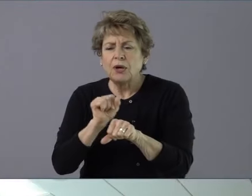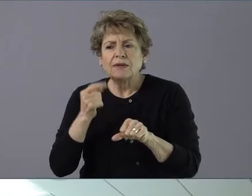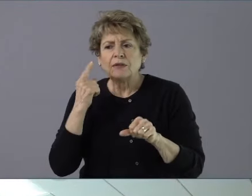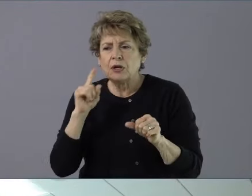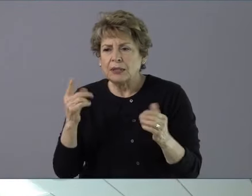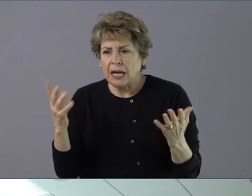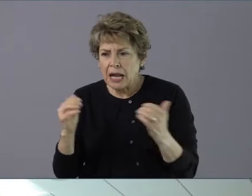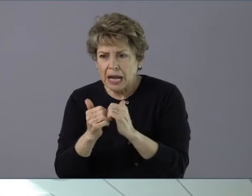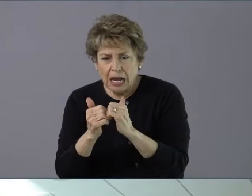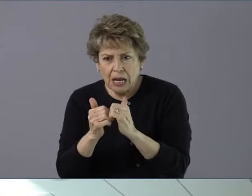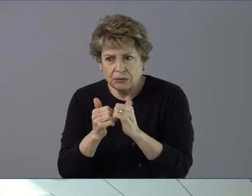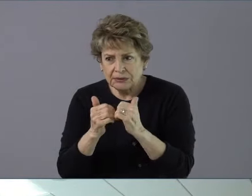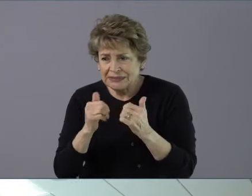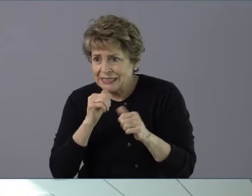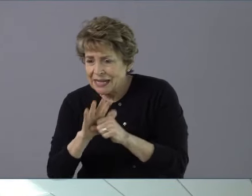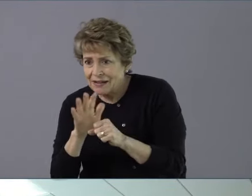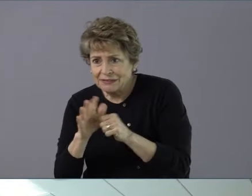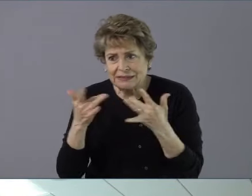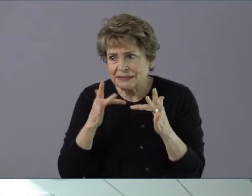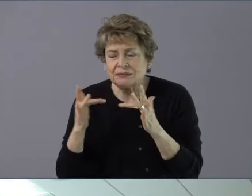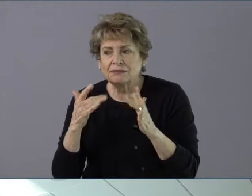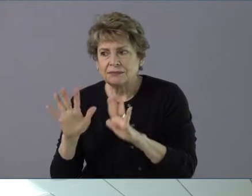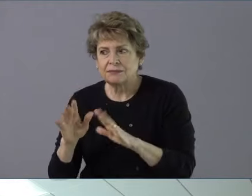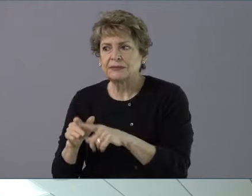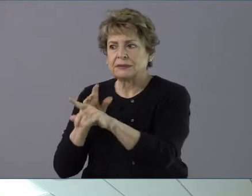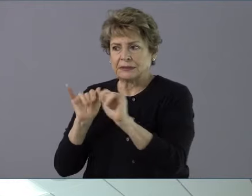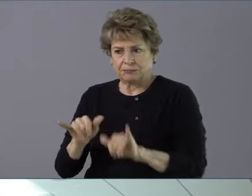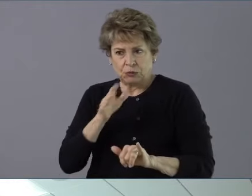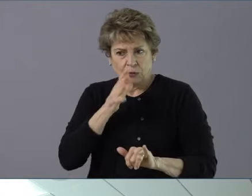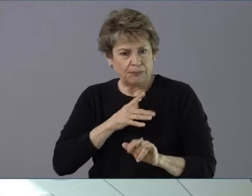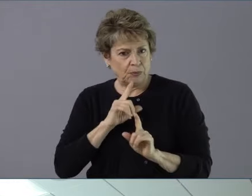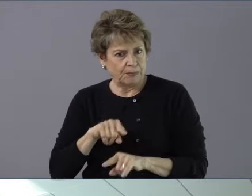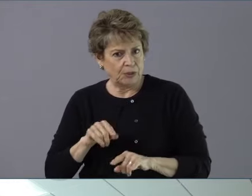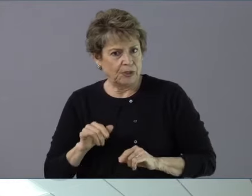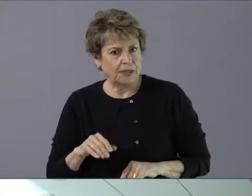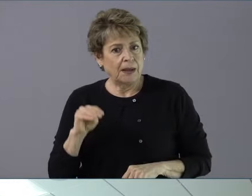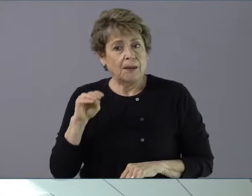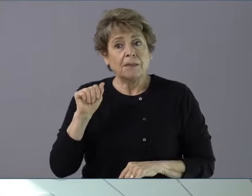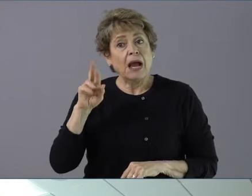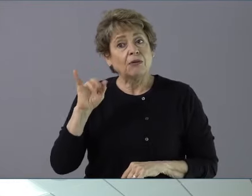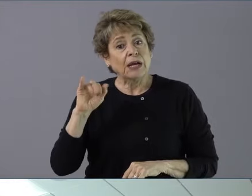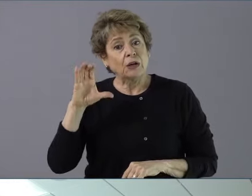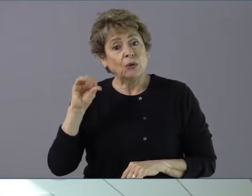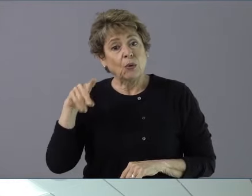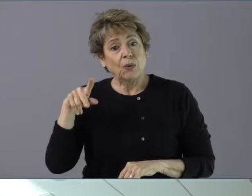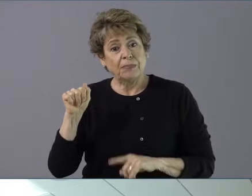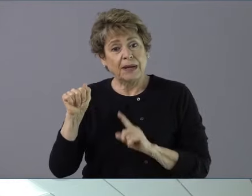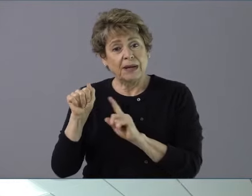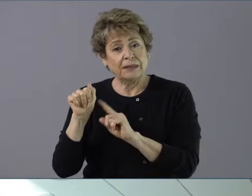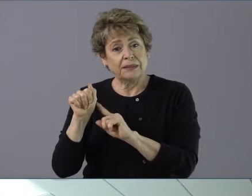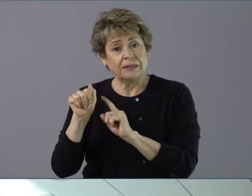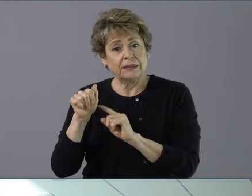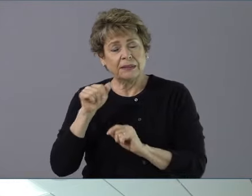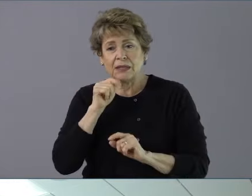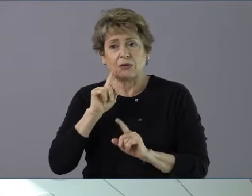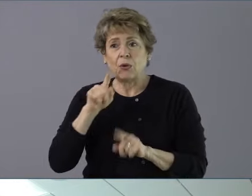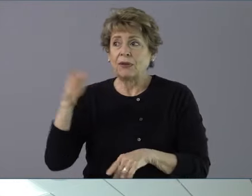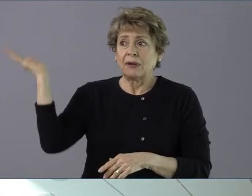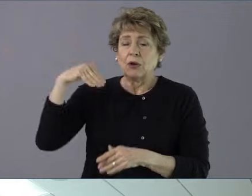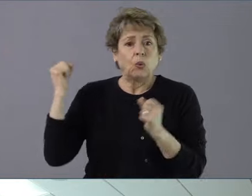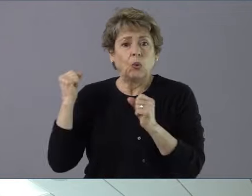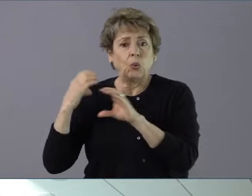ordered coolers in 10 years, though. And Governor, I've asked you what guides your decisions: politics, economy, science.